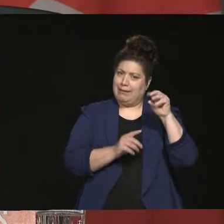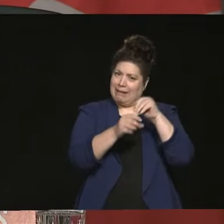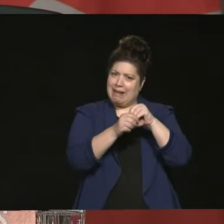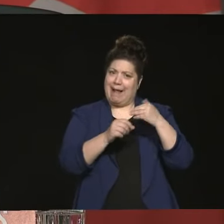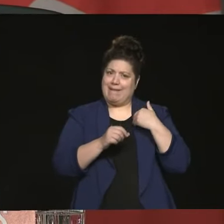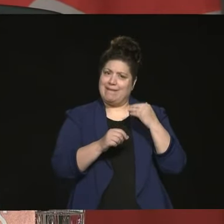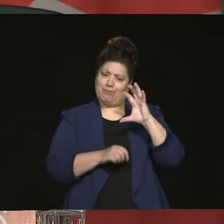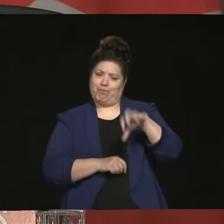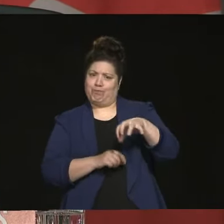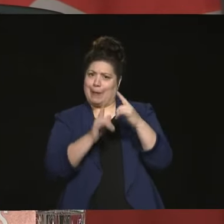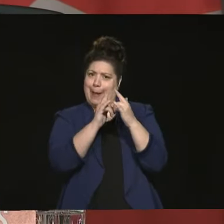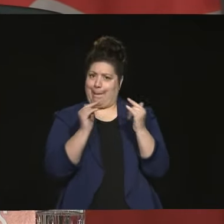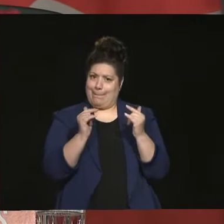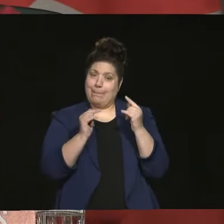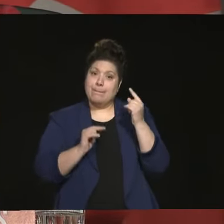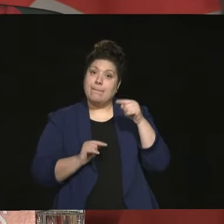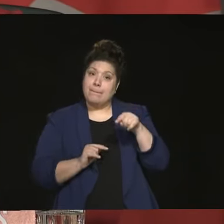work camps?